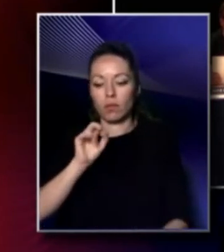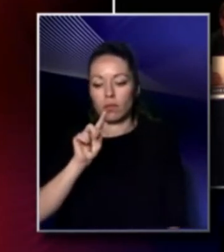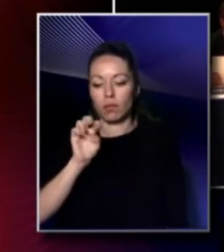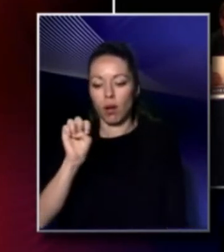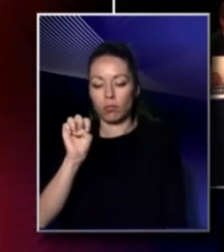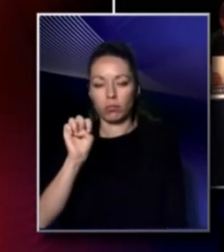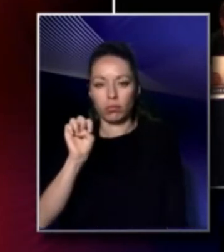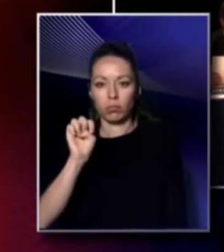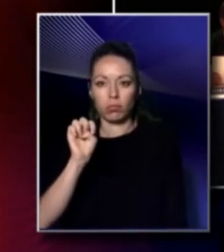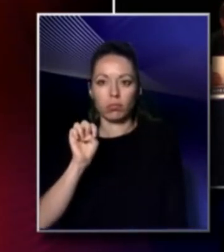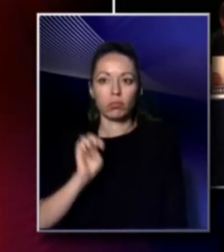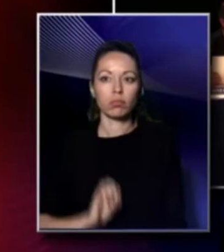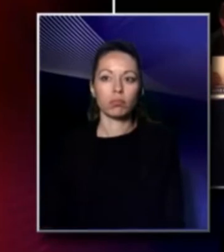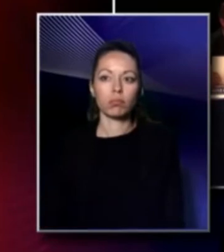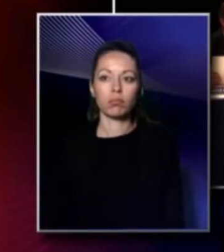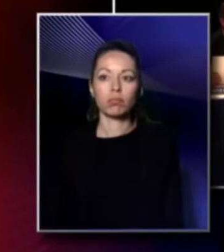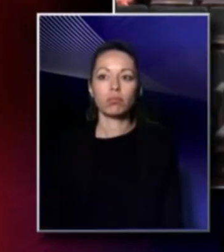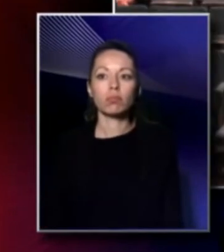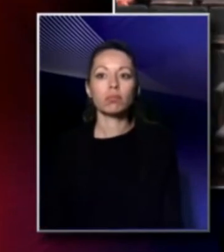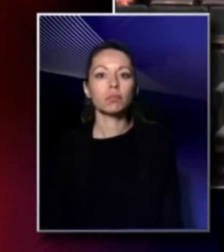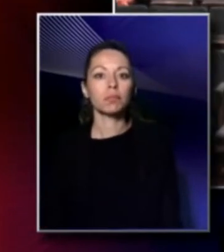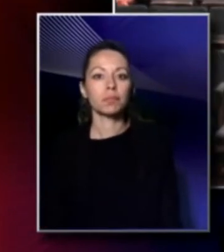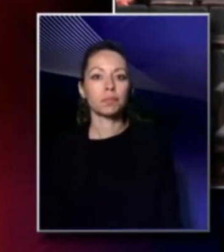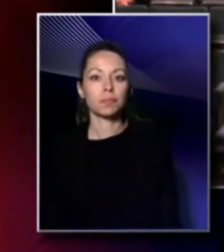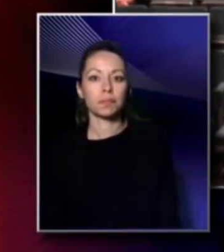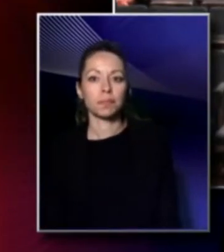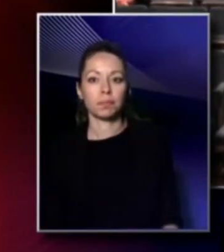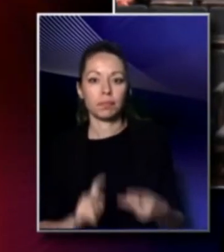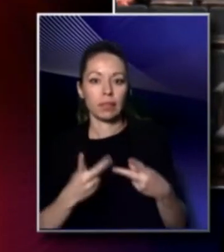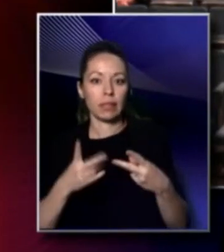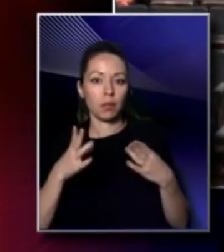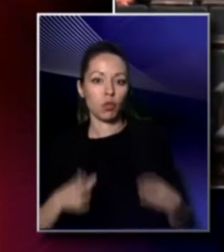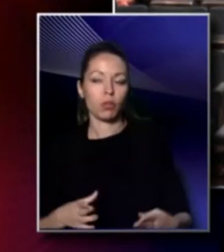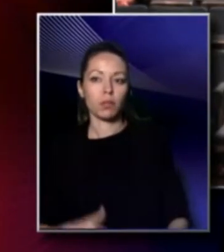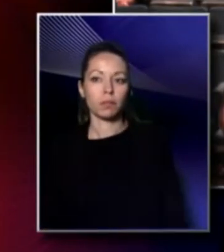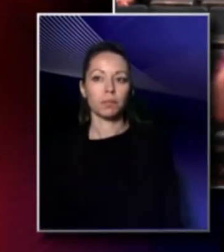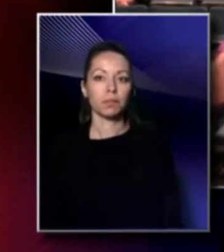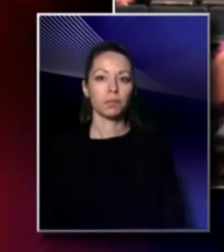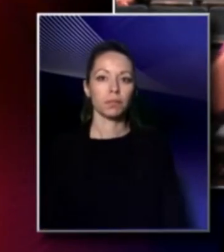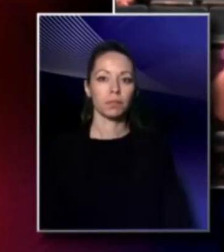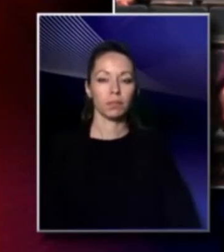Since there were only two, he was the other one.